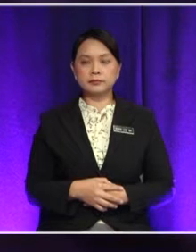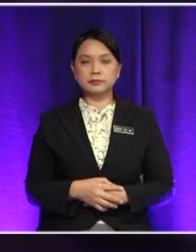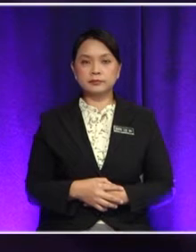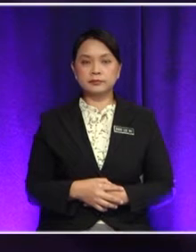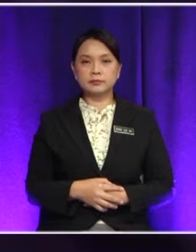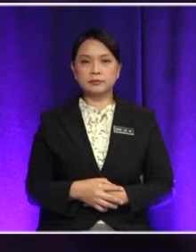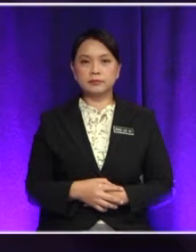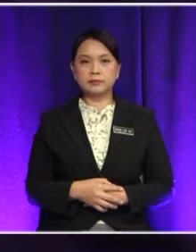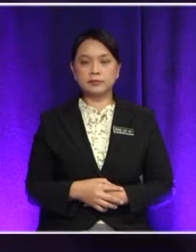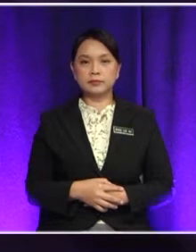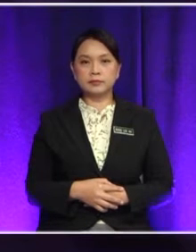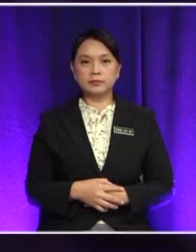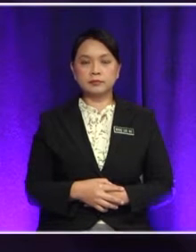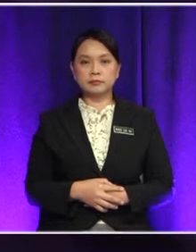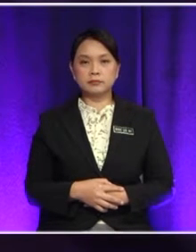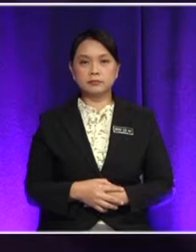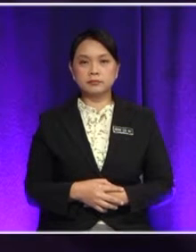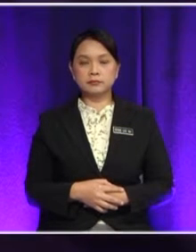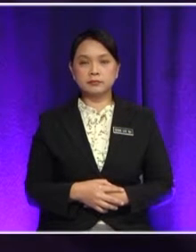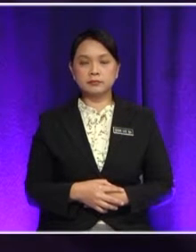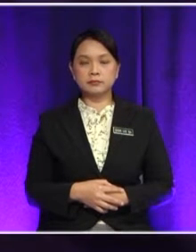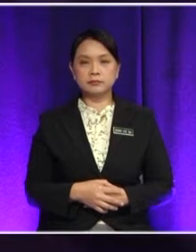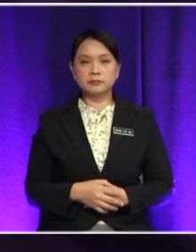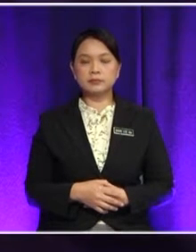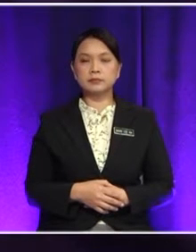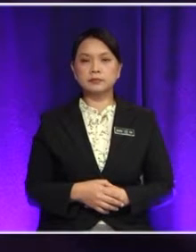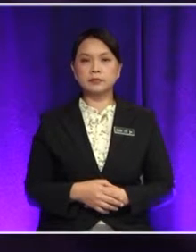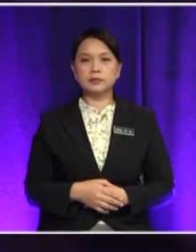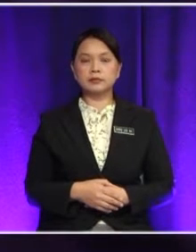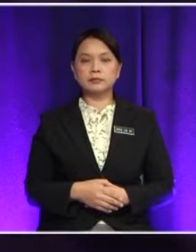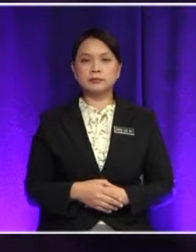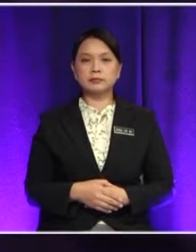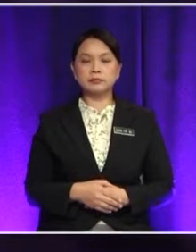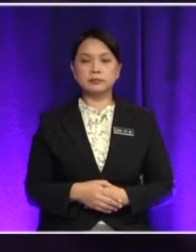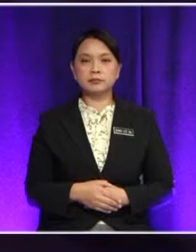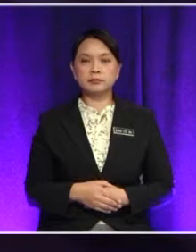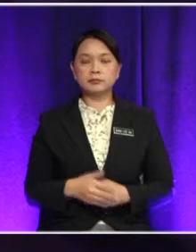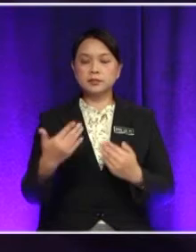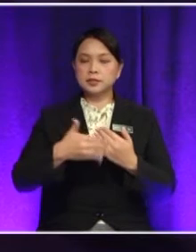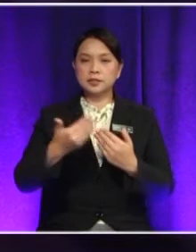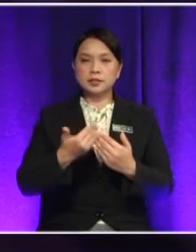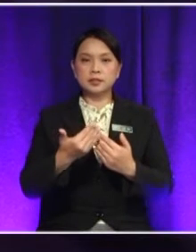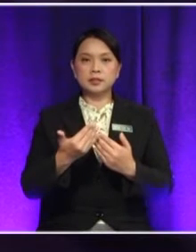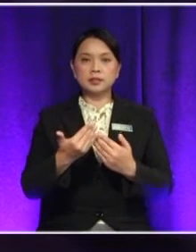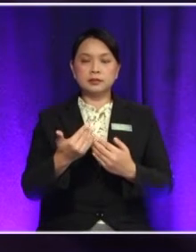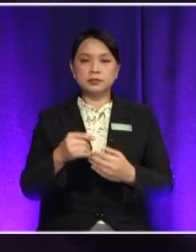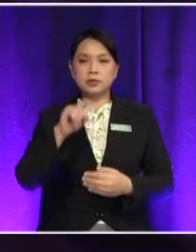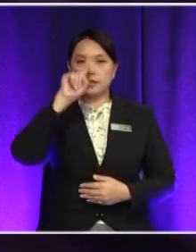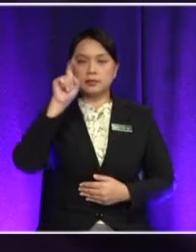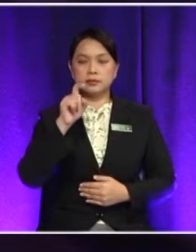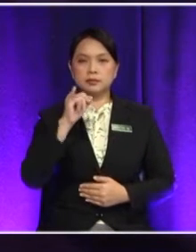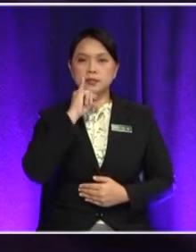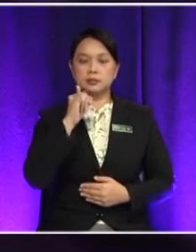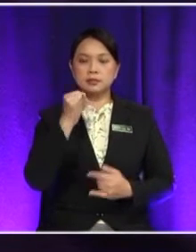B and F Yes. left. Okay. Now, Alia and the rest. The easiest part to answer gap text is always the last